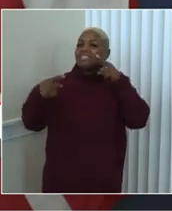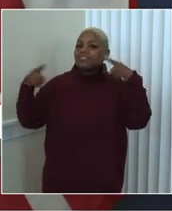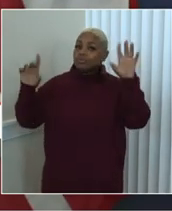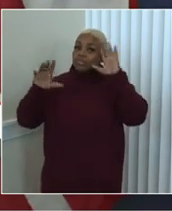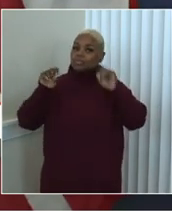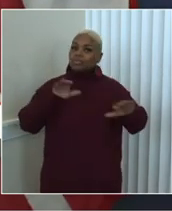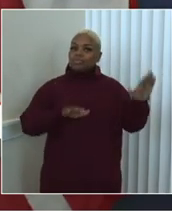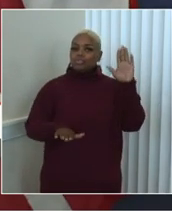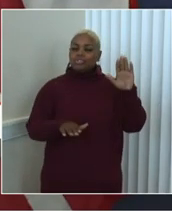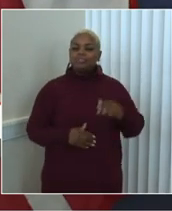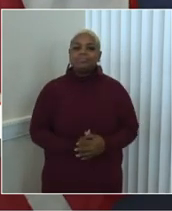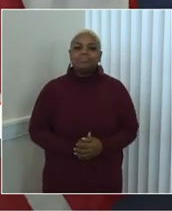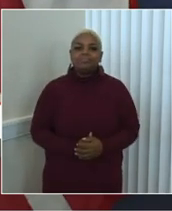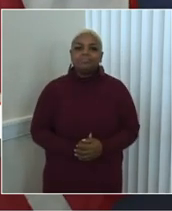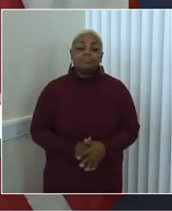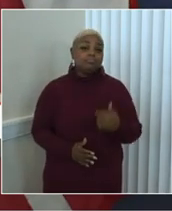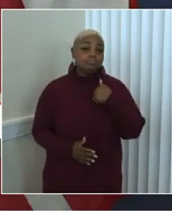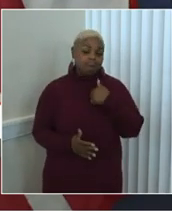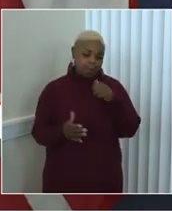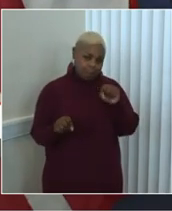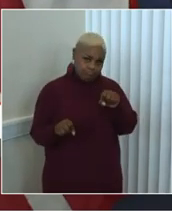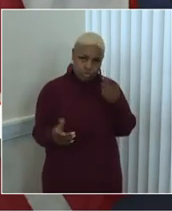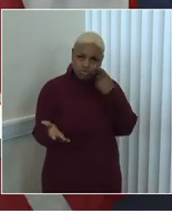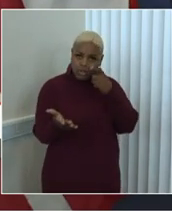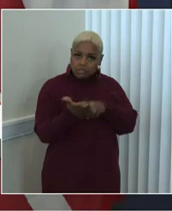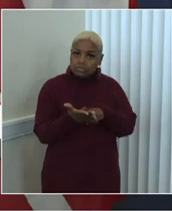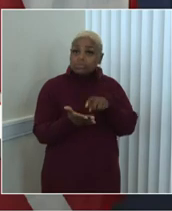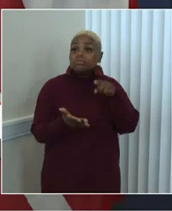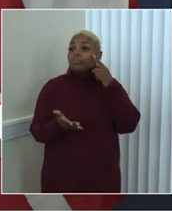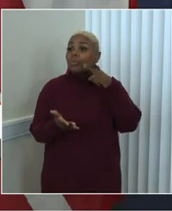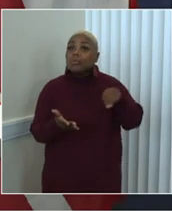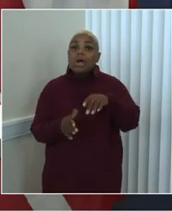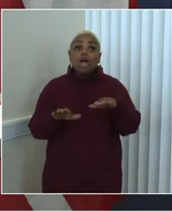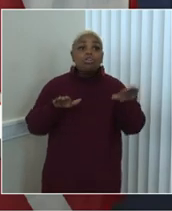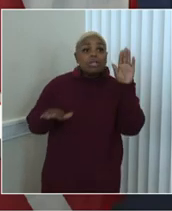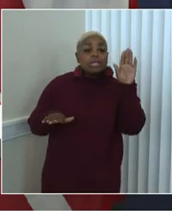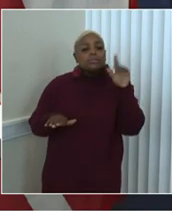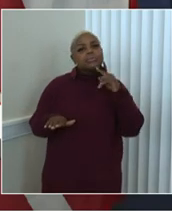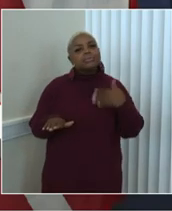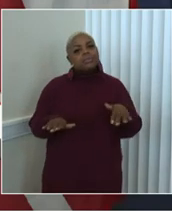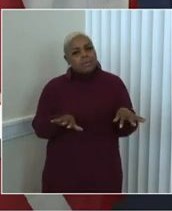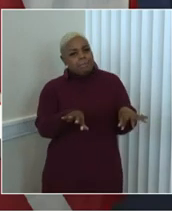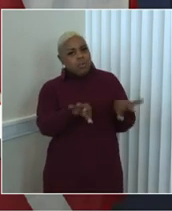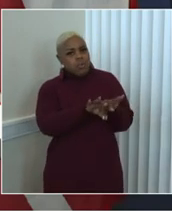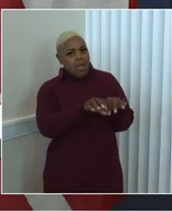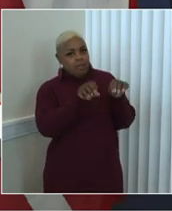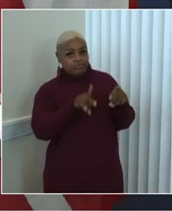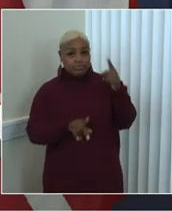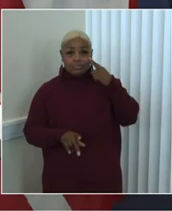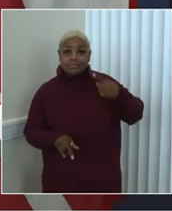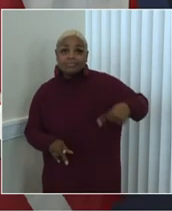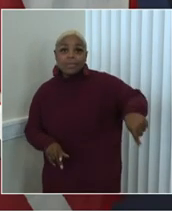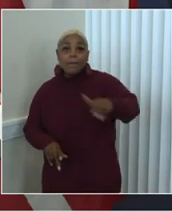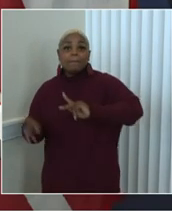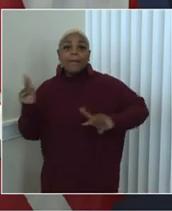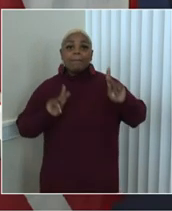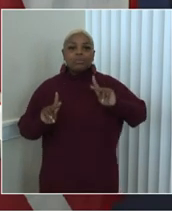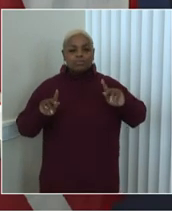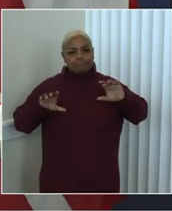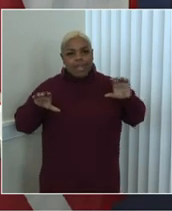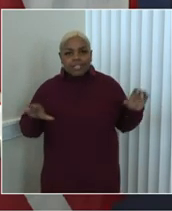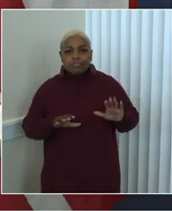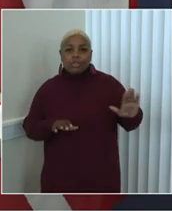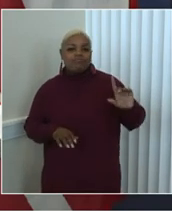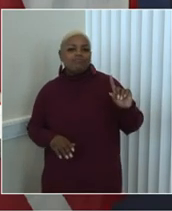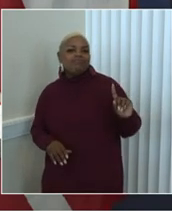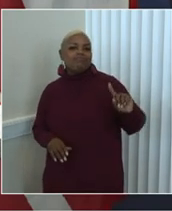like the presidential inauguration are significant opportunities for people to exercise their First Amendment rights. On Monday, MPD is